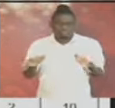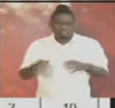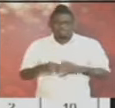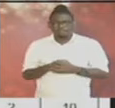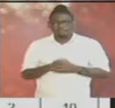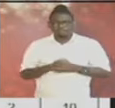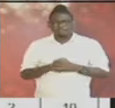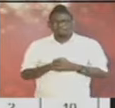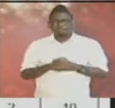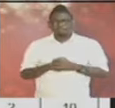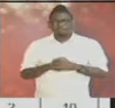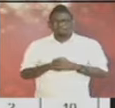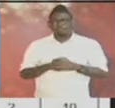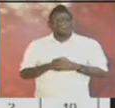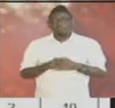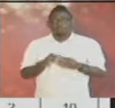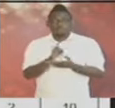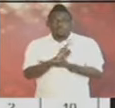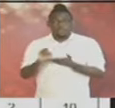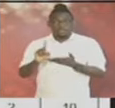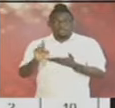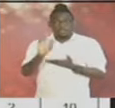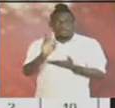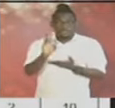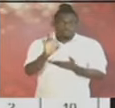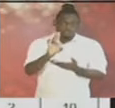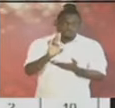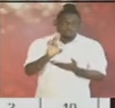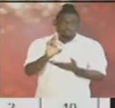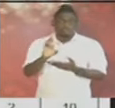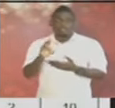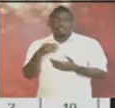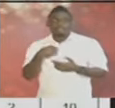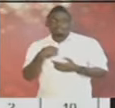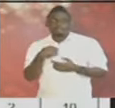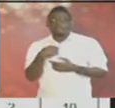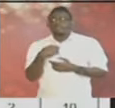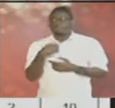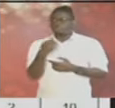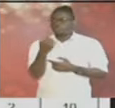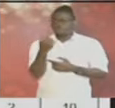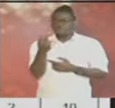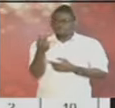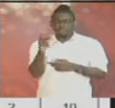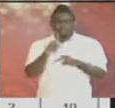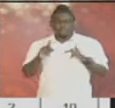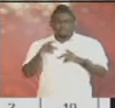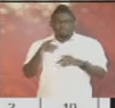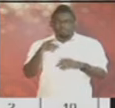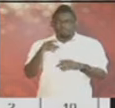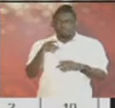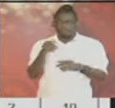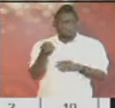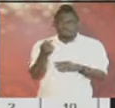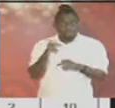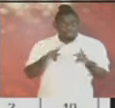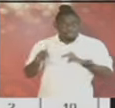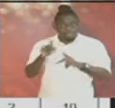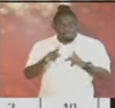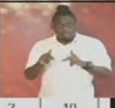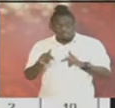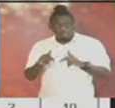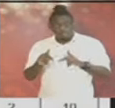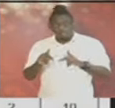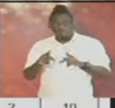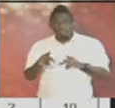weeks 6 to 7, there were 12 persons, so all 12 of the persons identified in clusters during that period were linked to